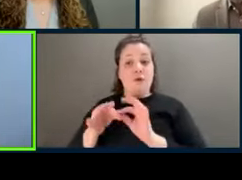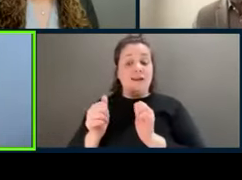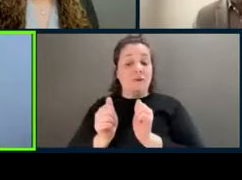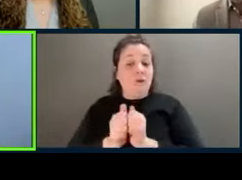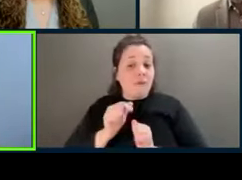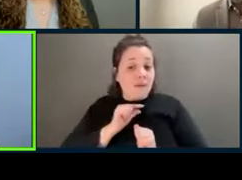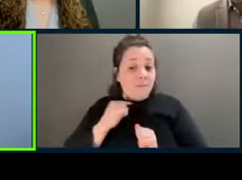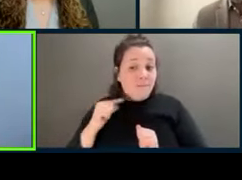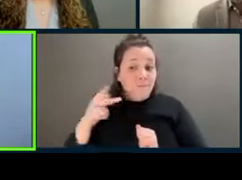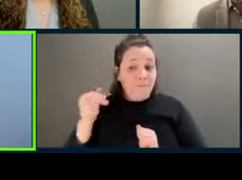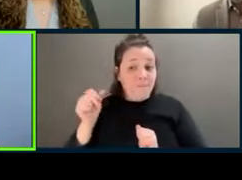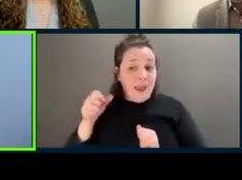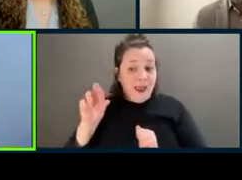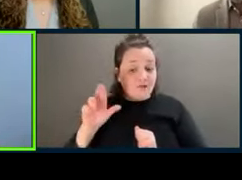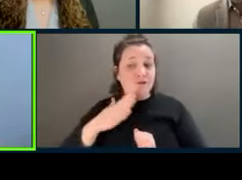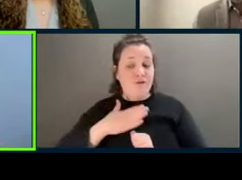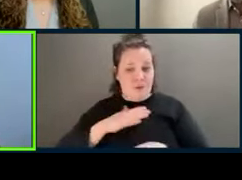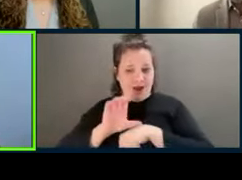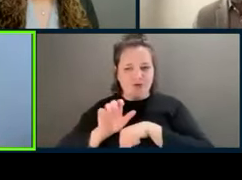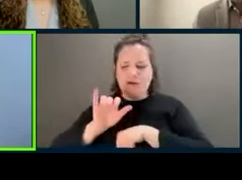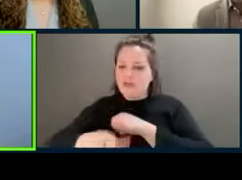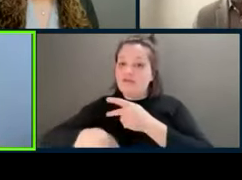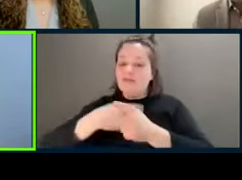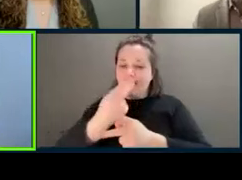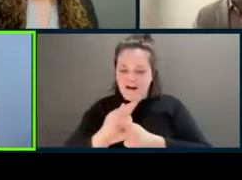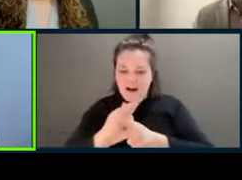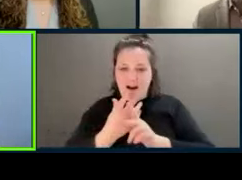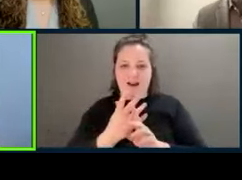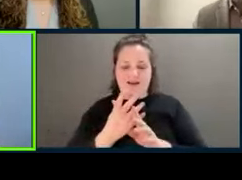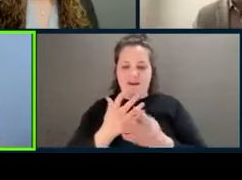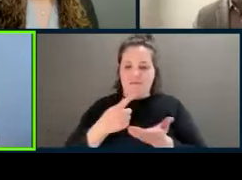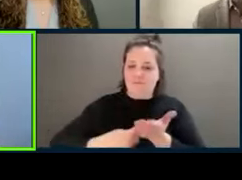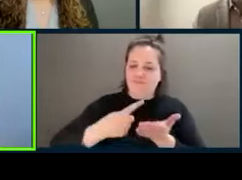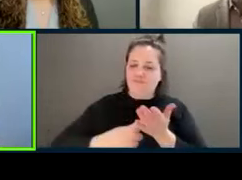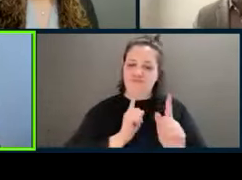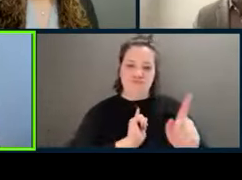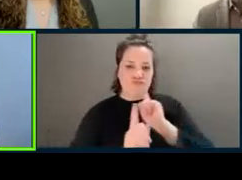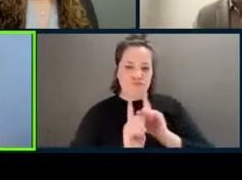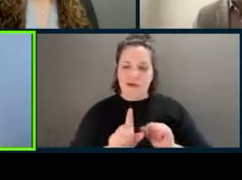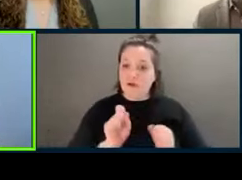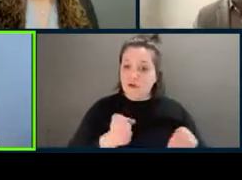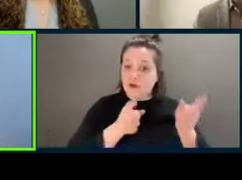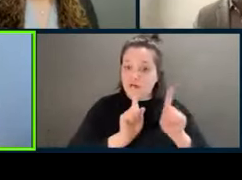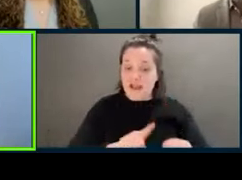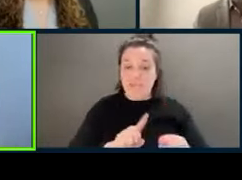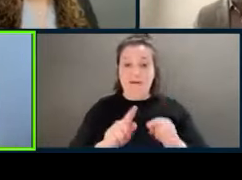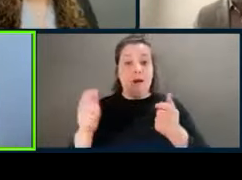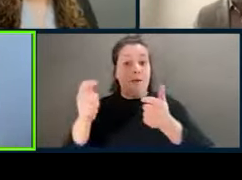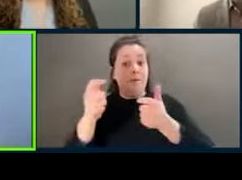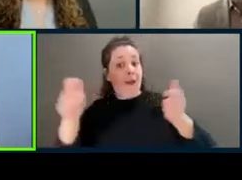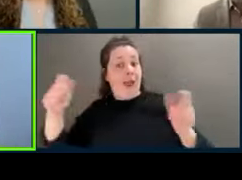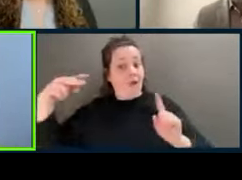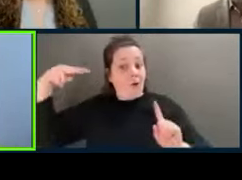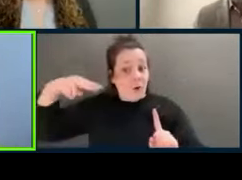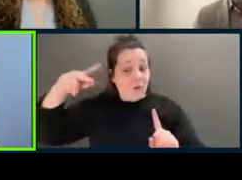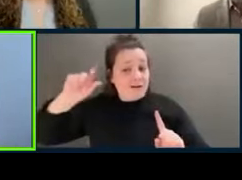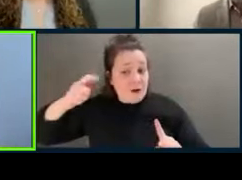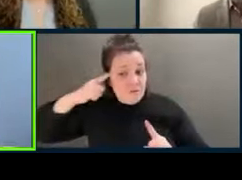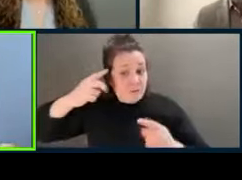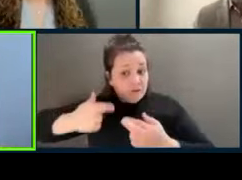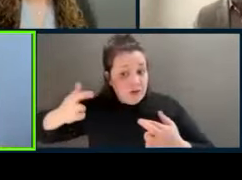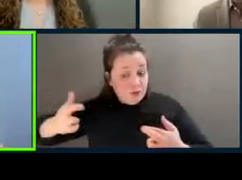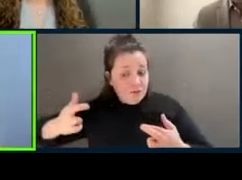so those are the kinds of conversations that need to take place on the macro level, the resources coming from the government, and on that